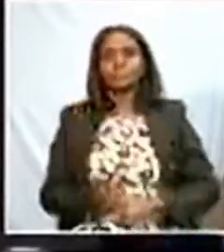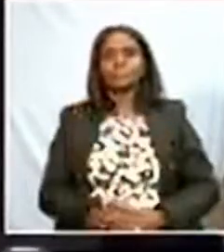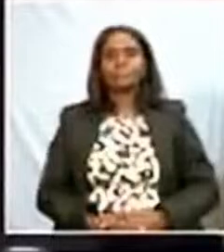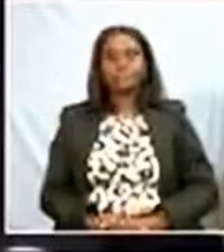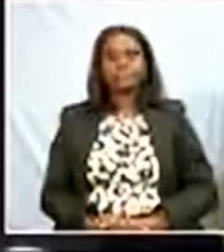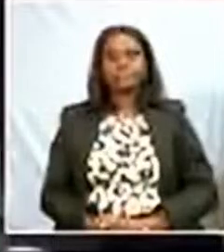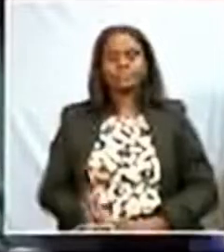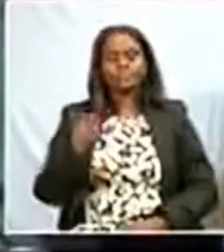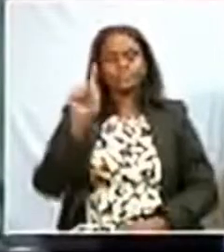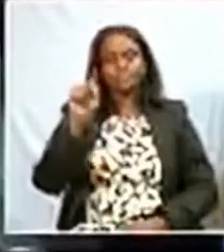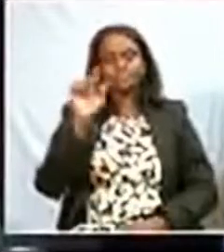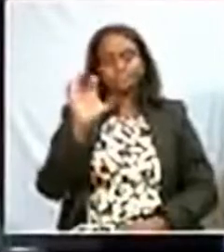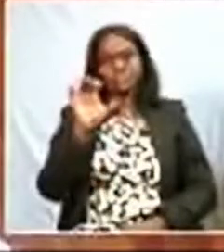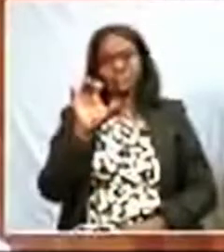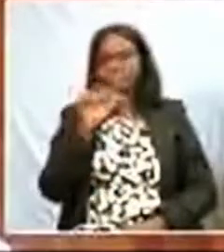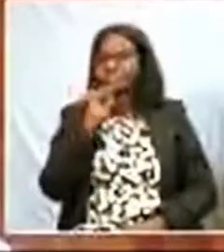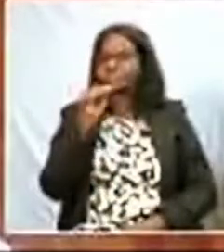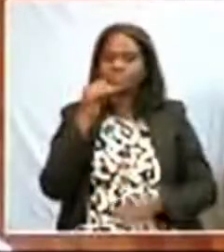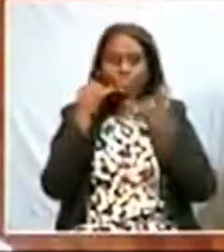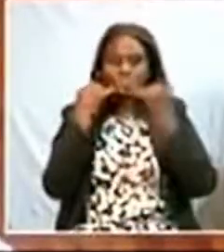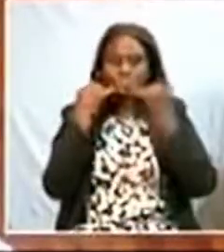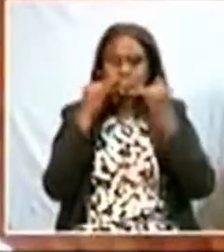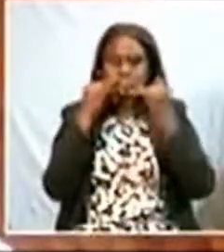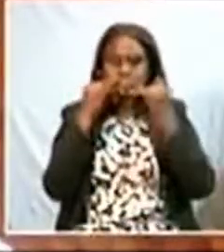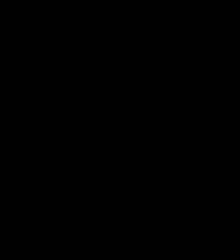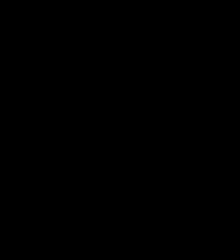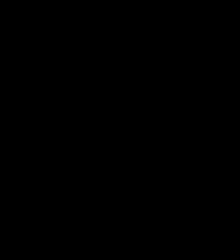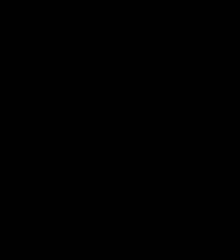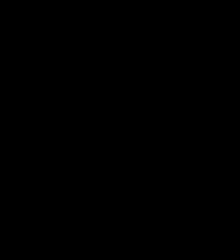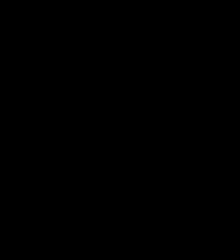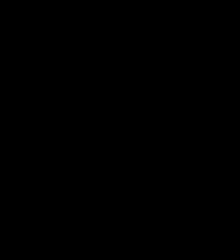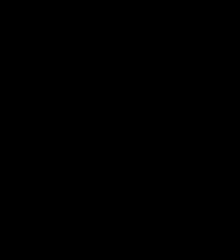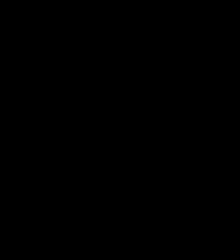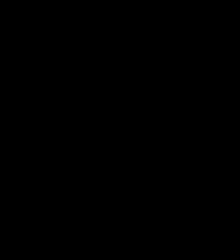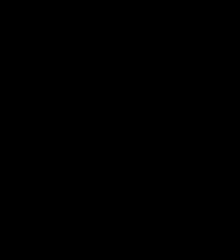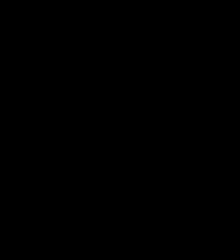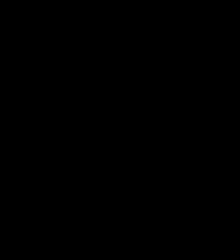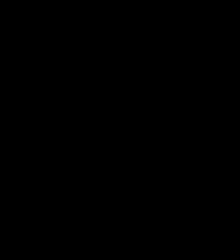So town clerk may not mention before.